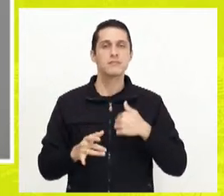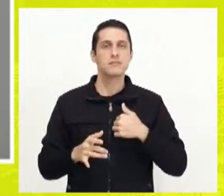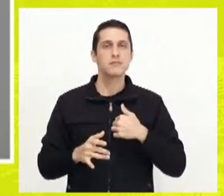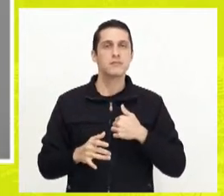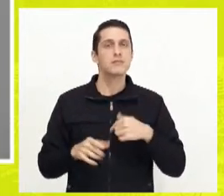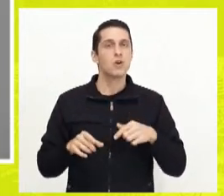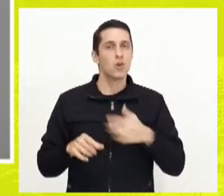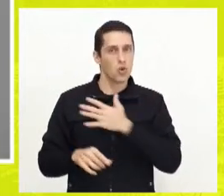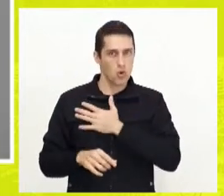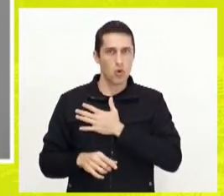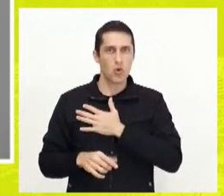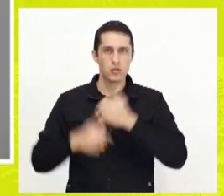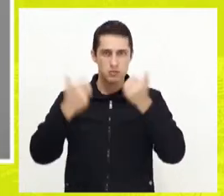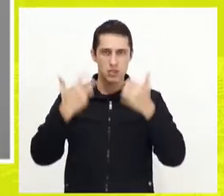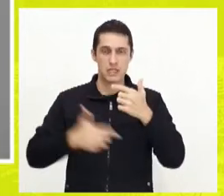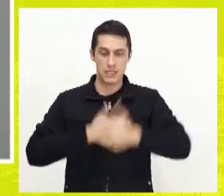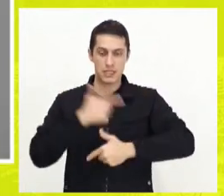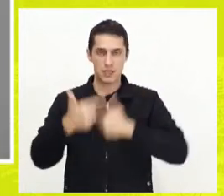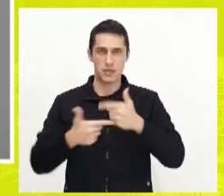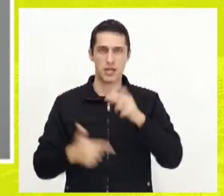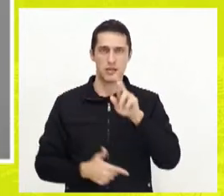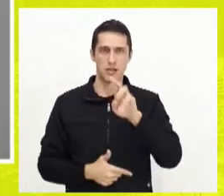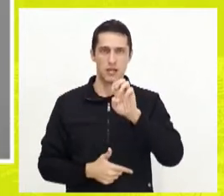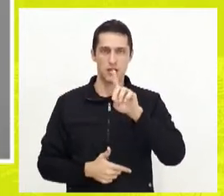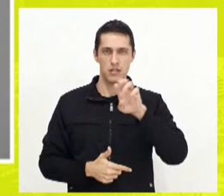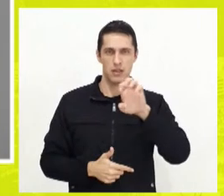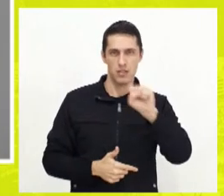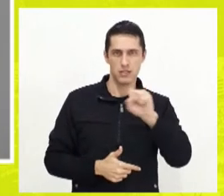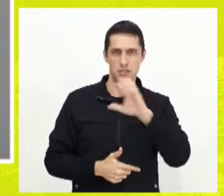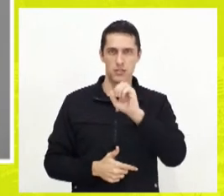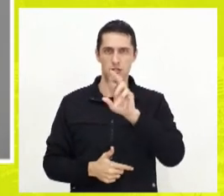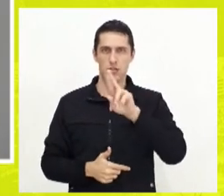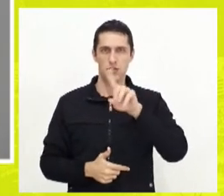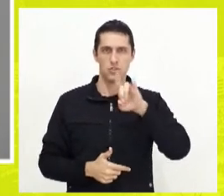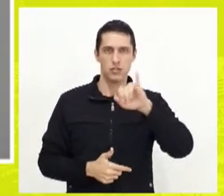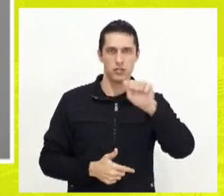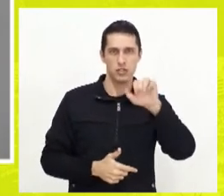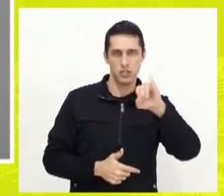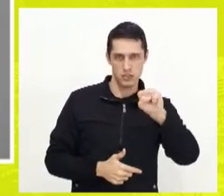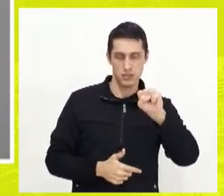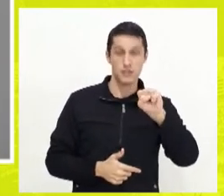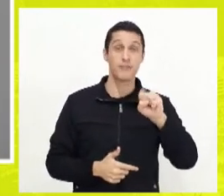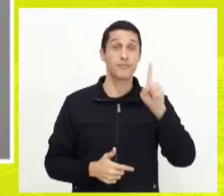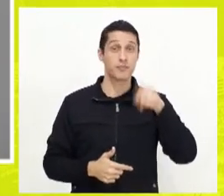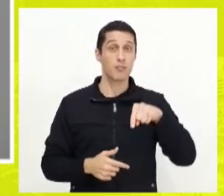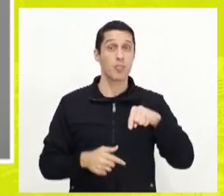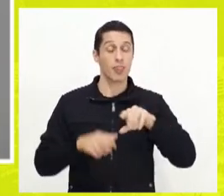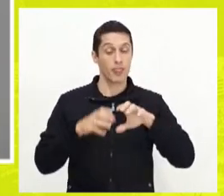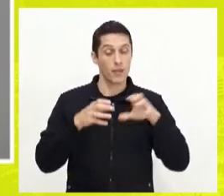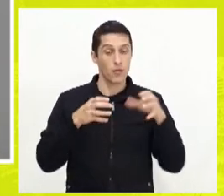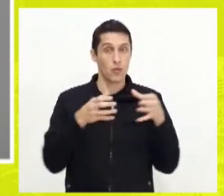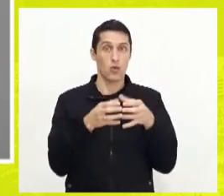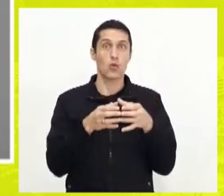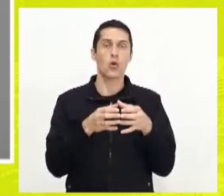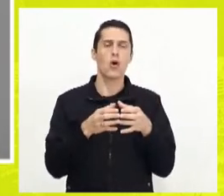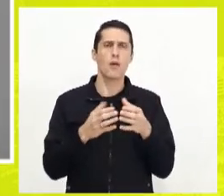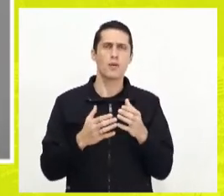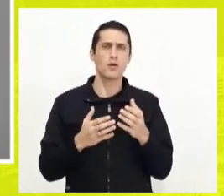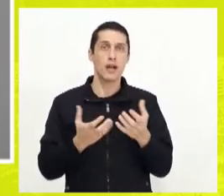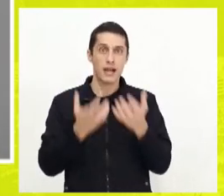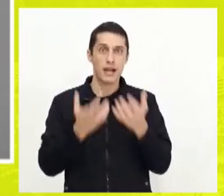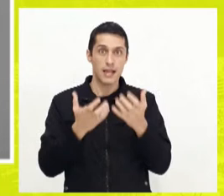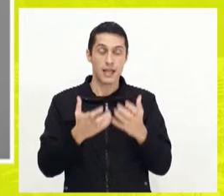also like to mention the work of an organization that has been working to bring together